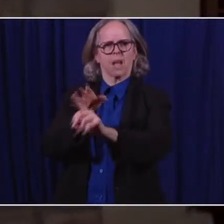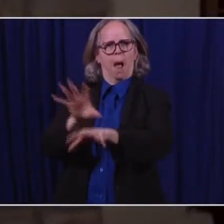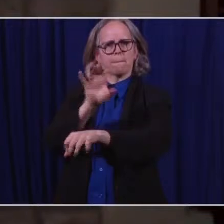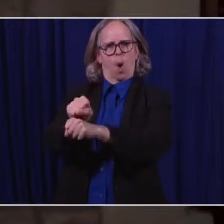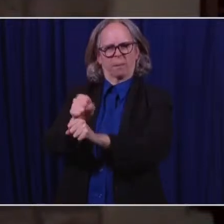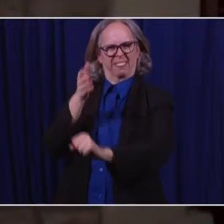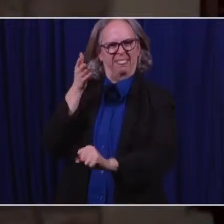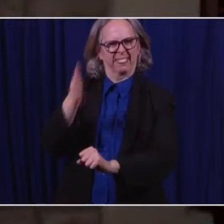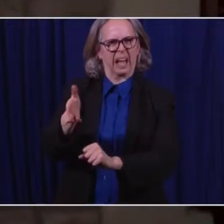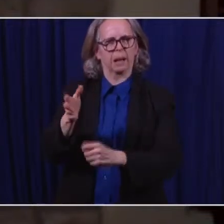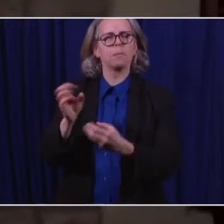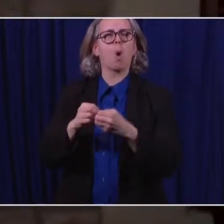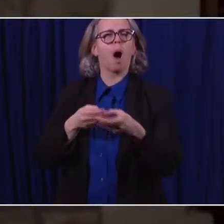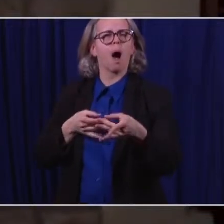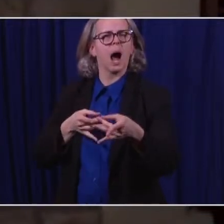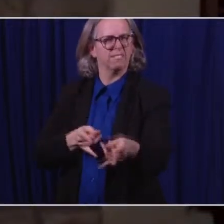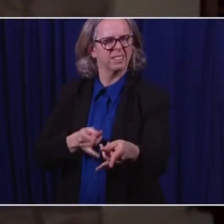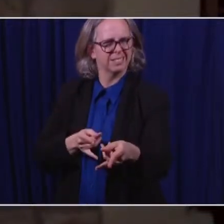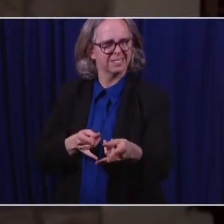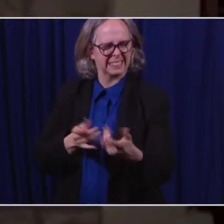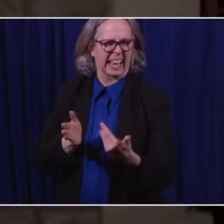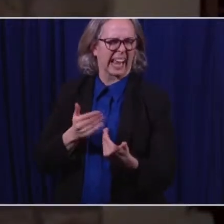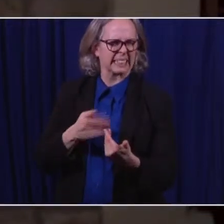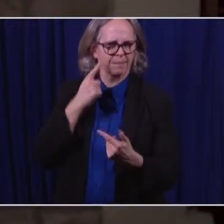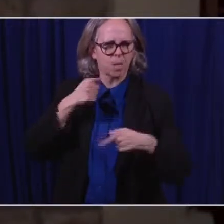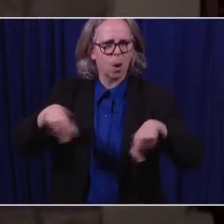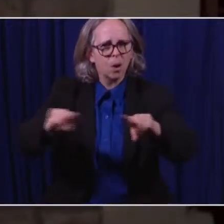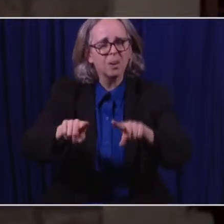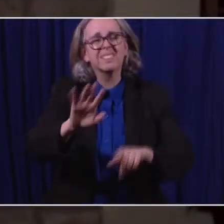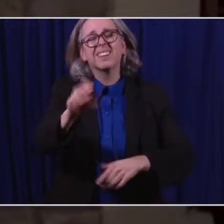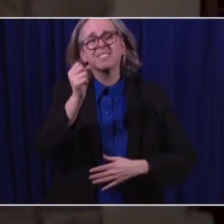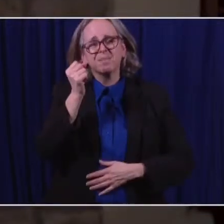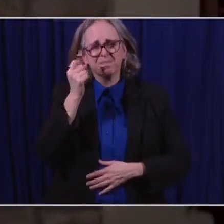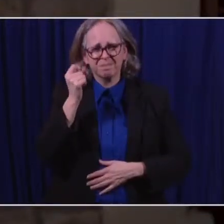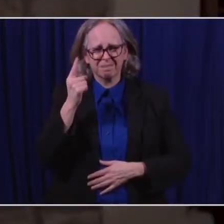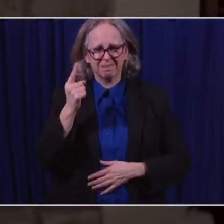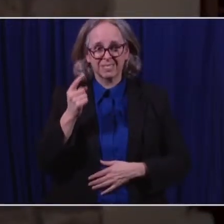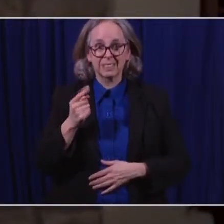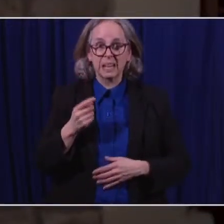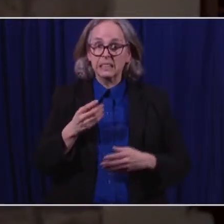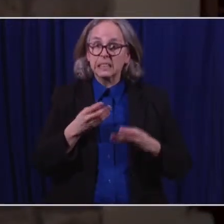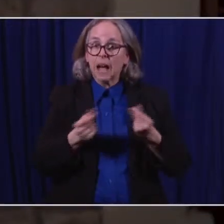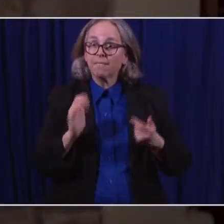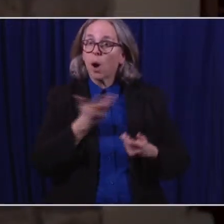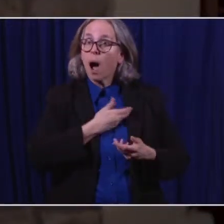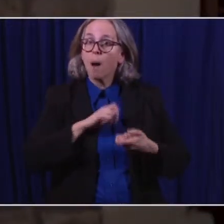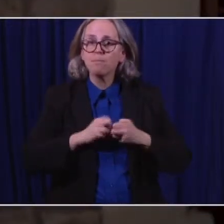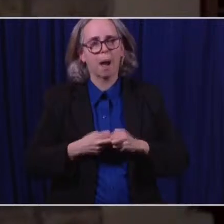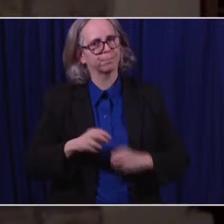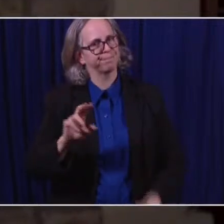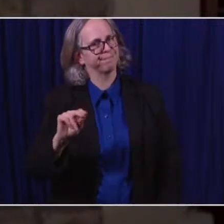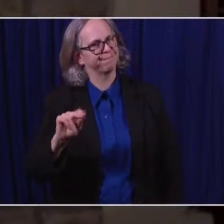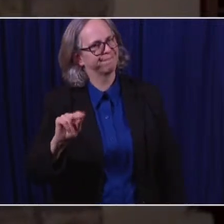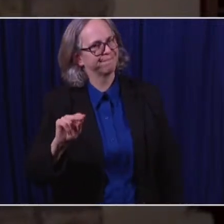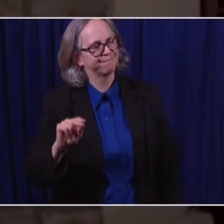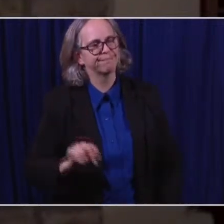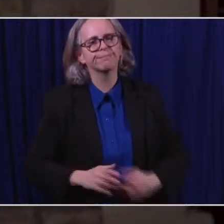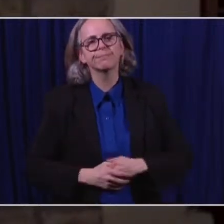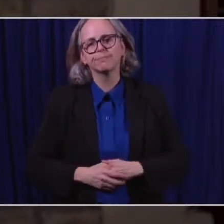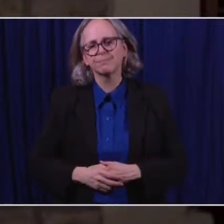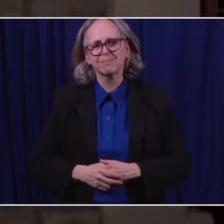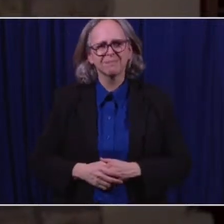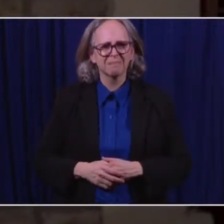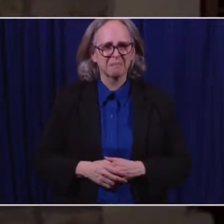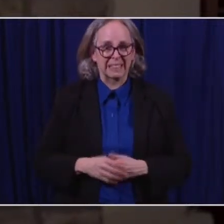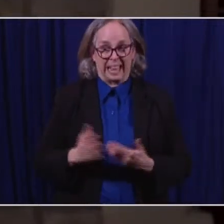Now, Joe, it doesn't solve all the problems. It makes it easier to navigate for those who can use a computer and those who